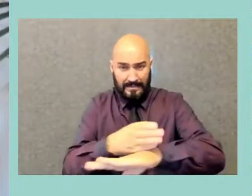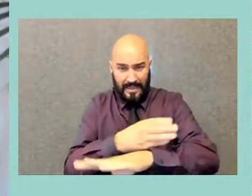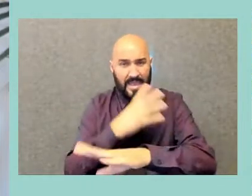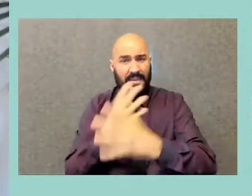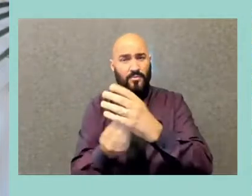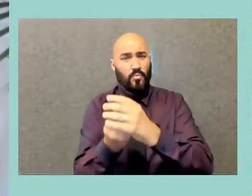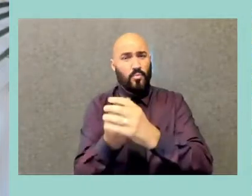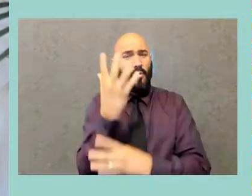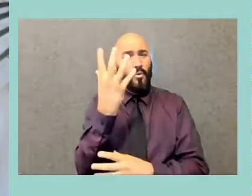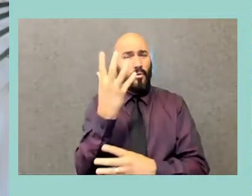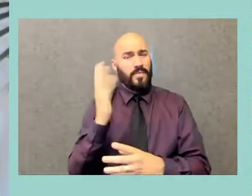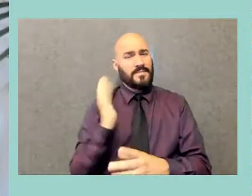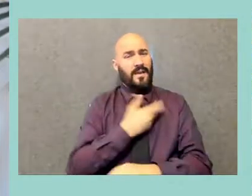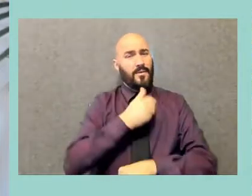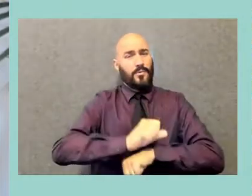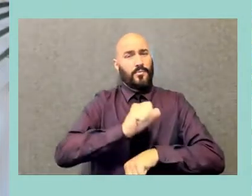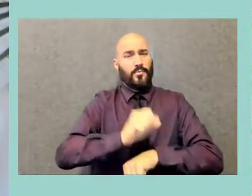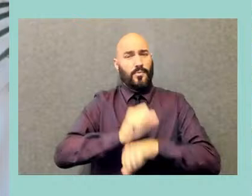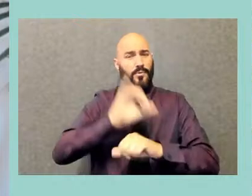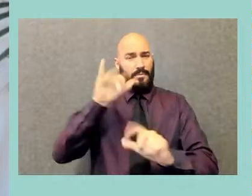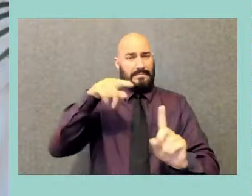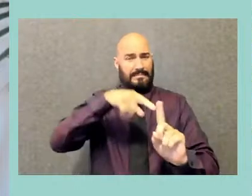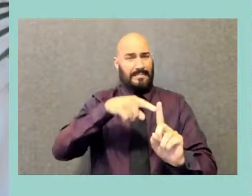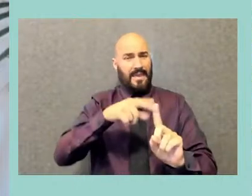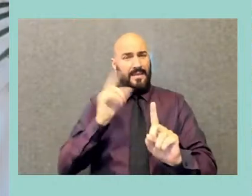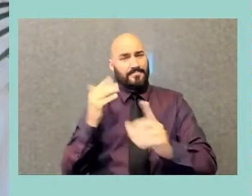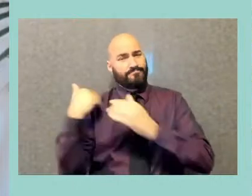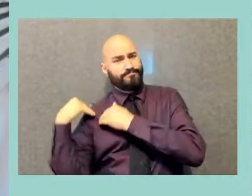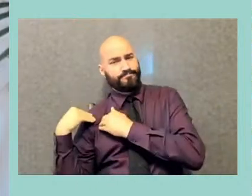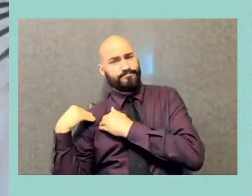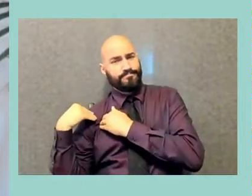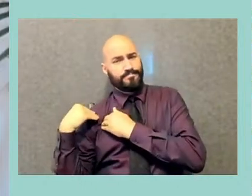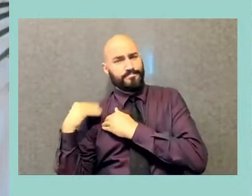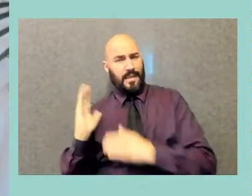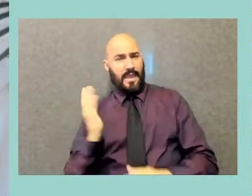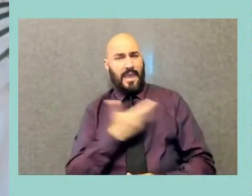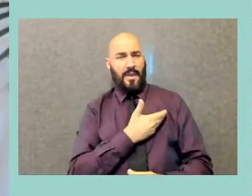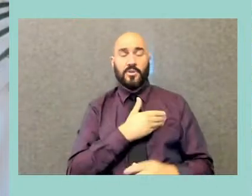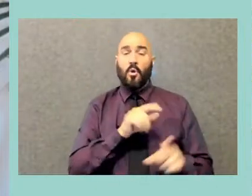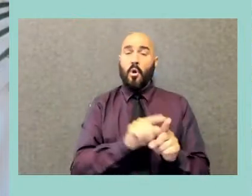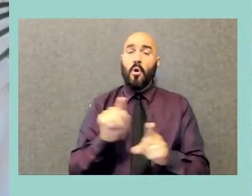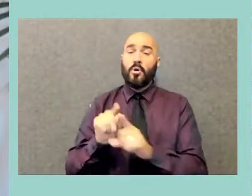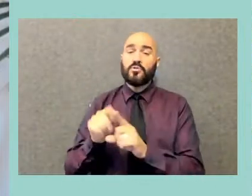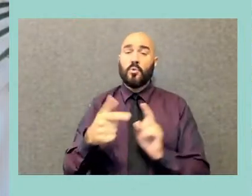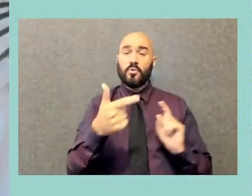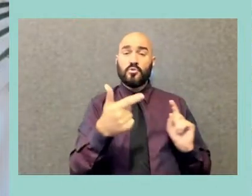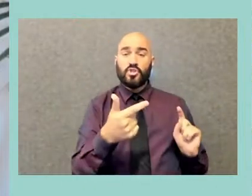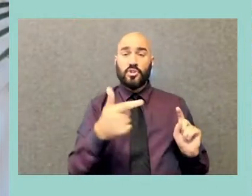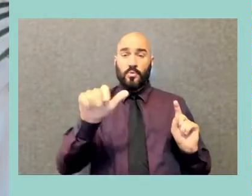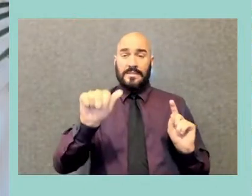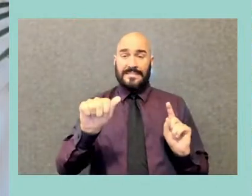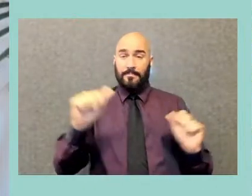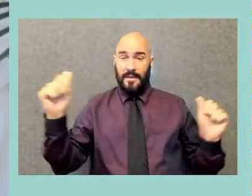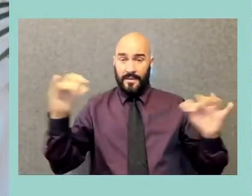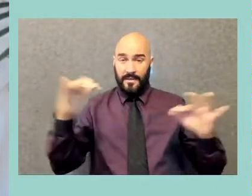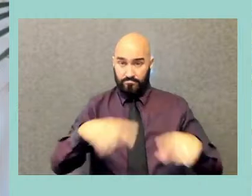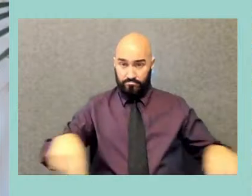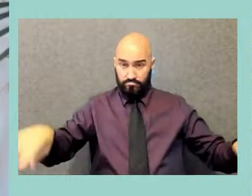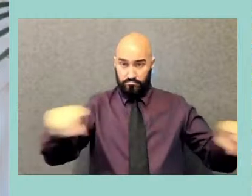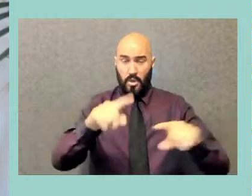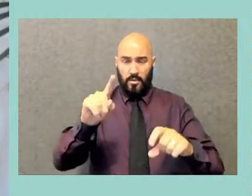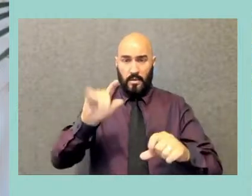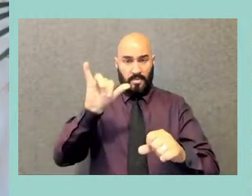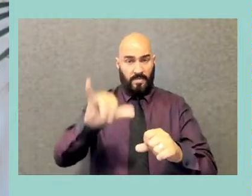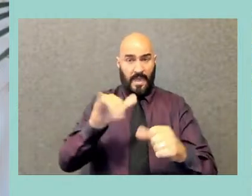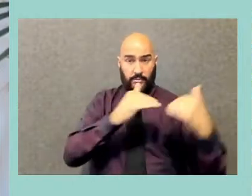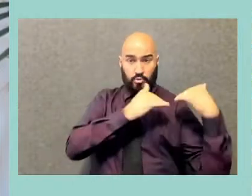charge. If you, the gathered congregation of General Assembly, will commit to this charge, speak aloud